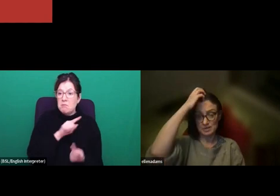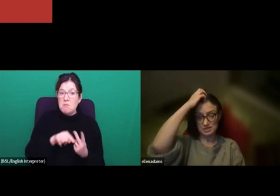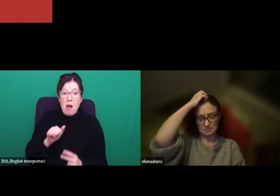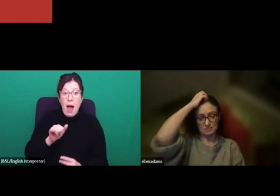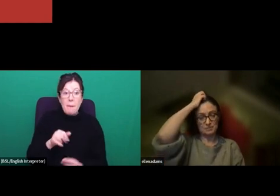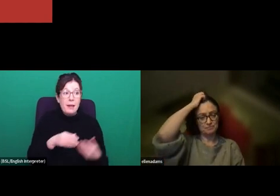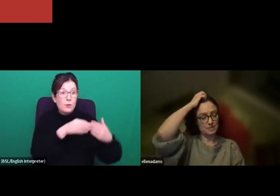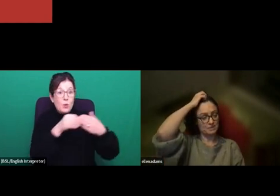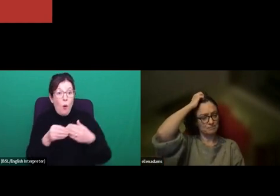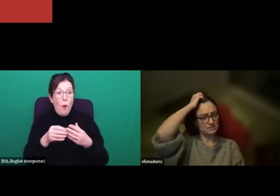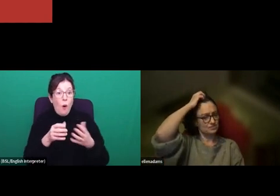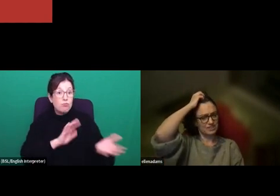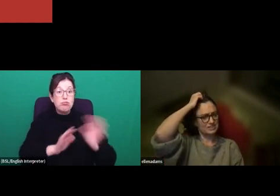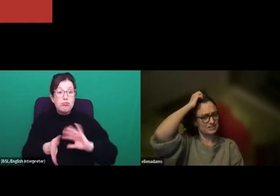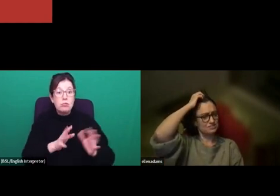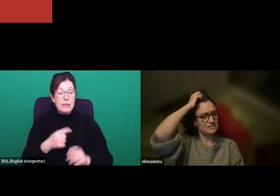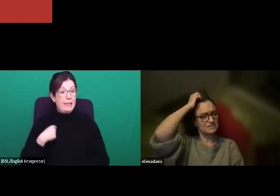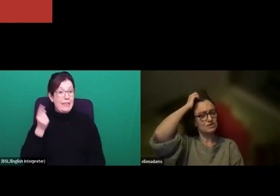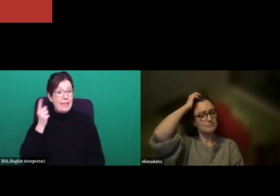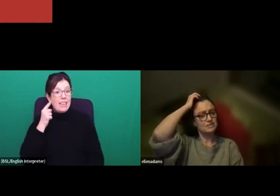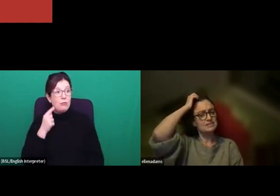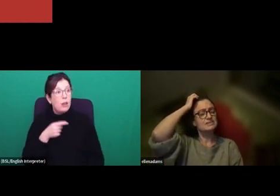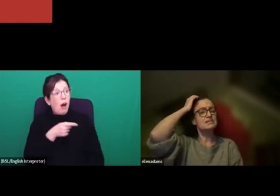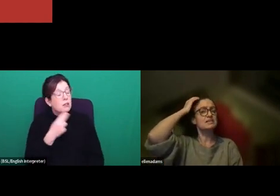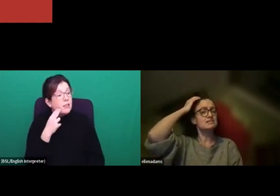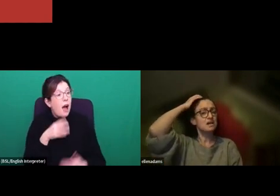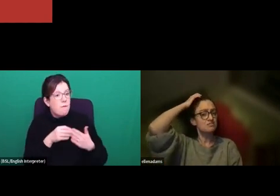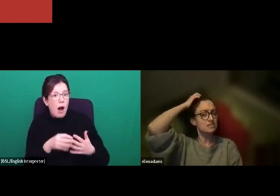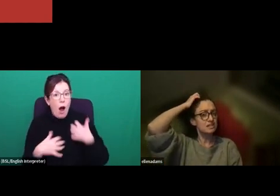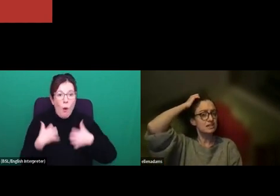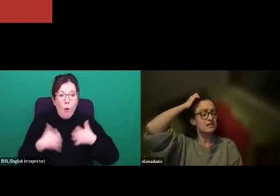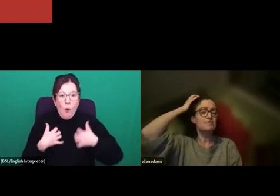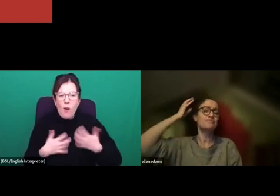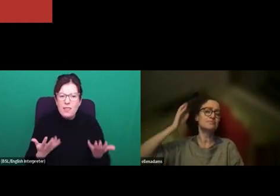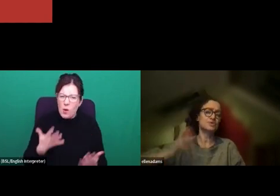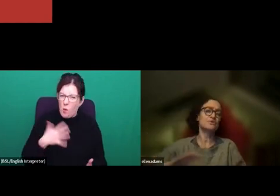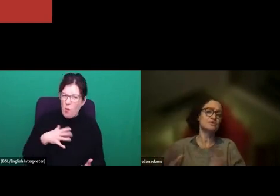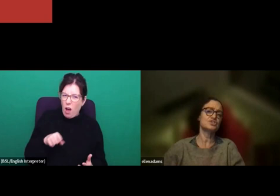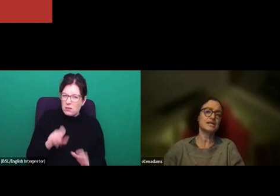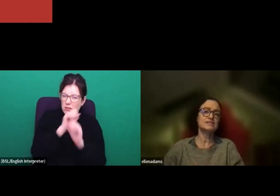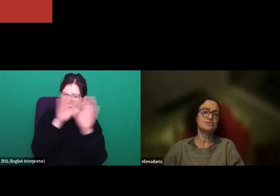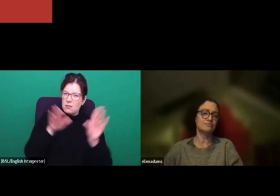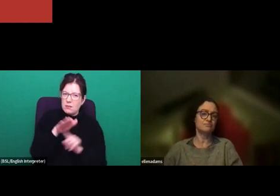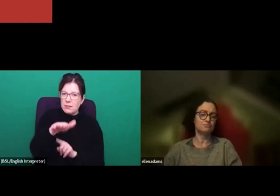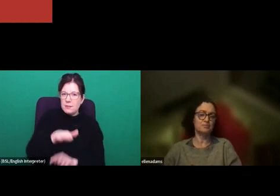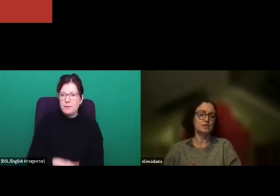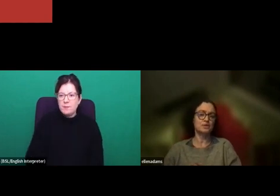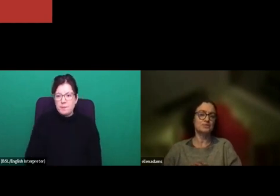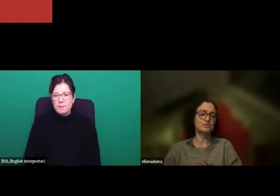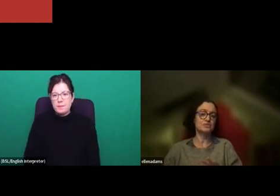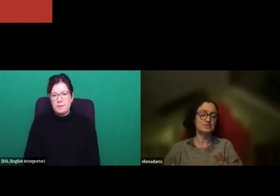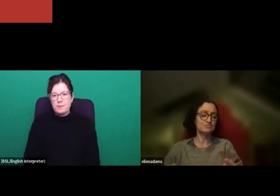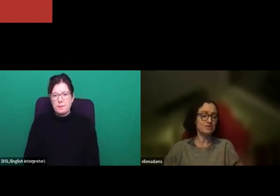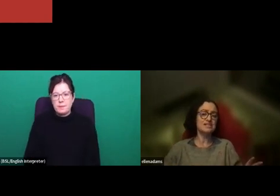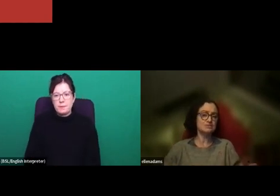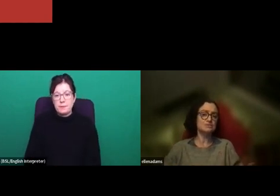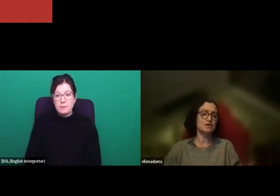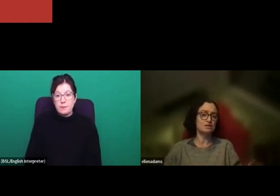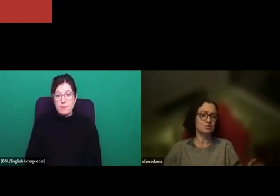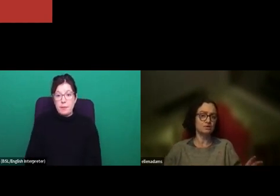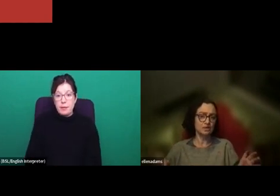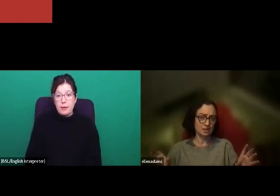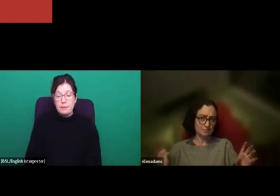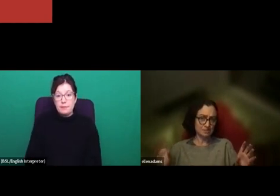also, I mean, a thing that's really struck me is that there's currently, I'm sure it will change and probably quite soon, there's very